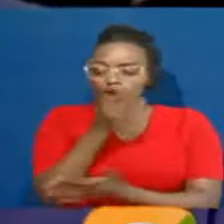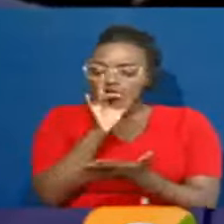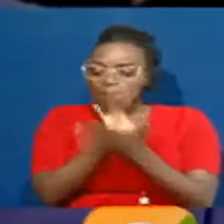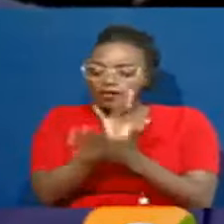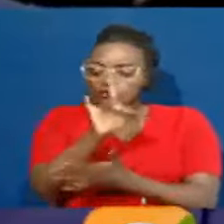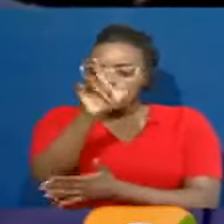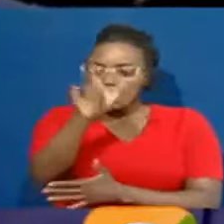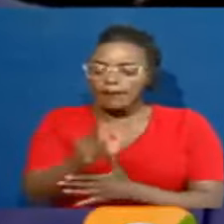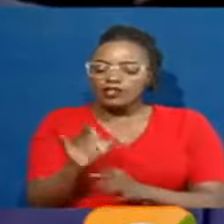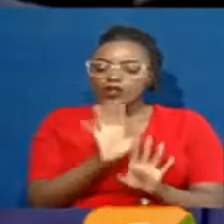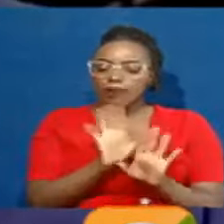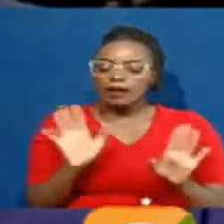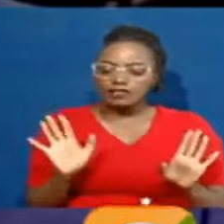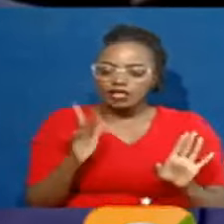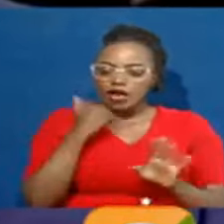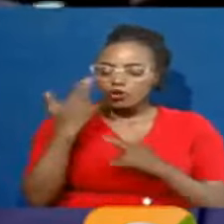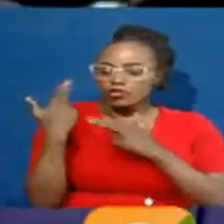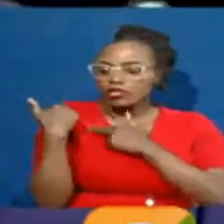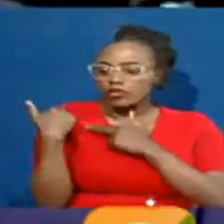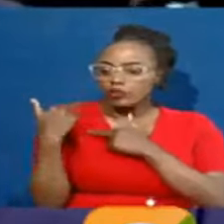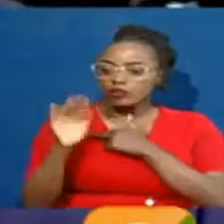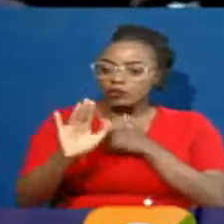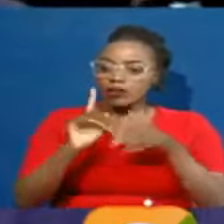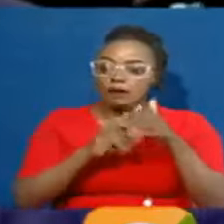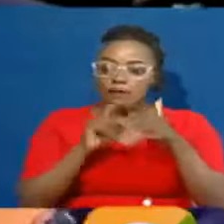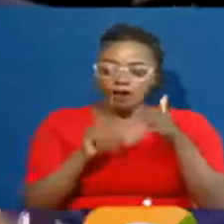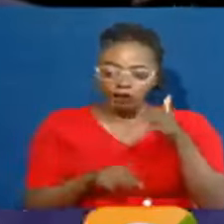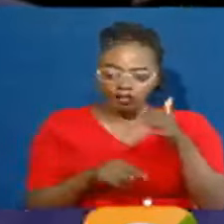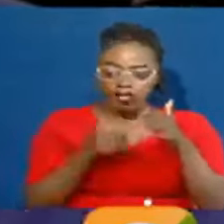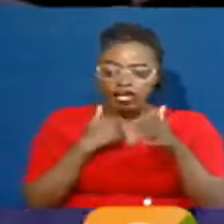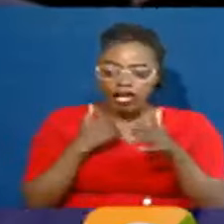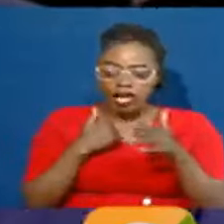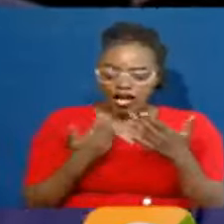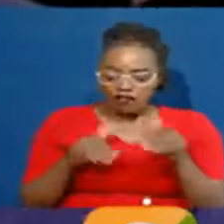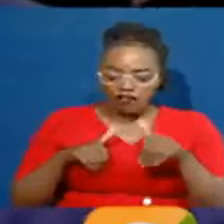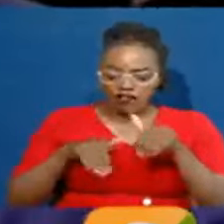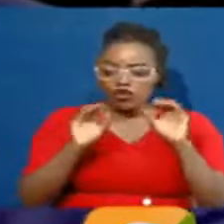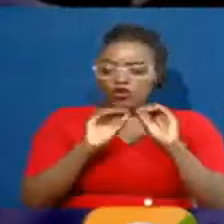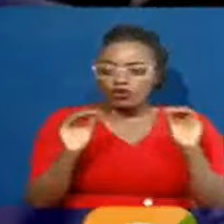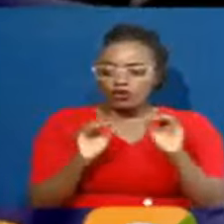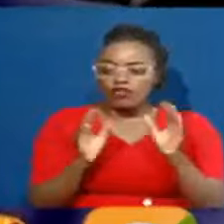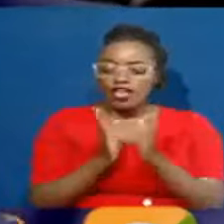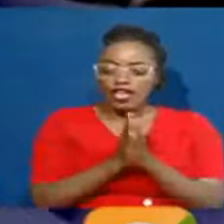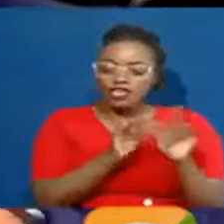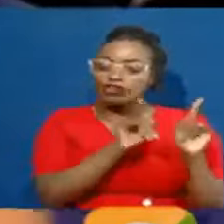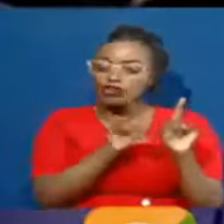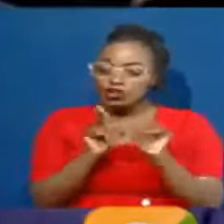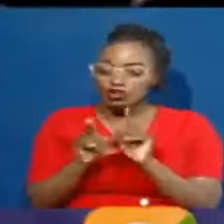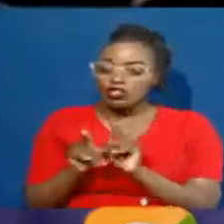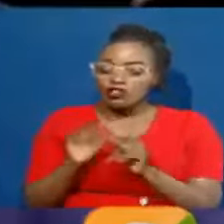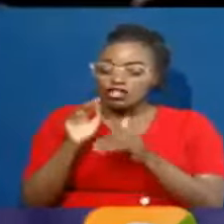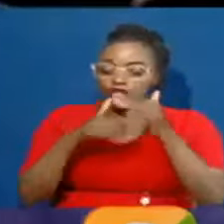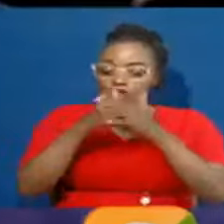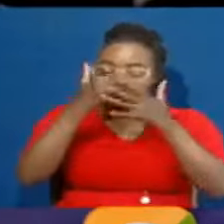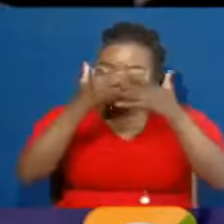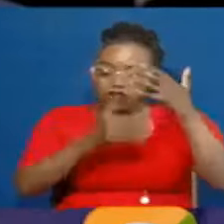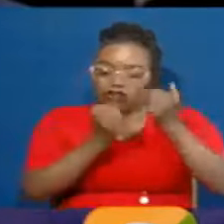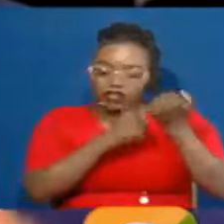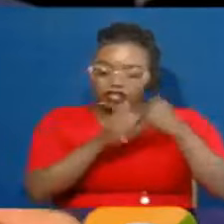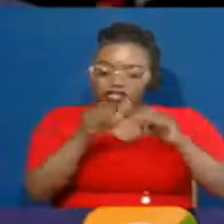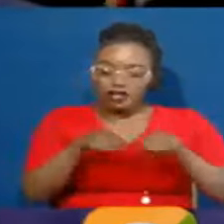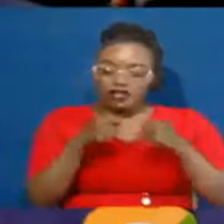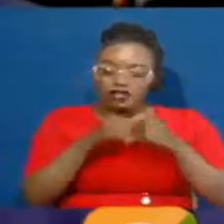We only impeach one person whose responsibility has absconded and actually in his own actions